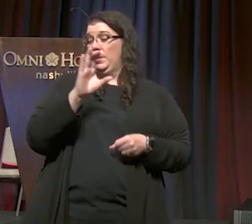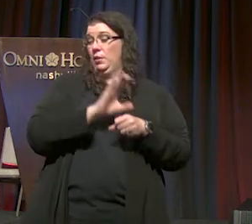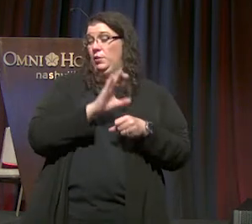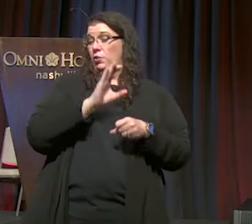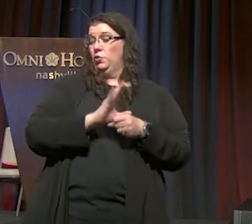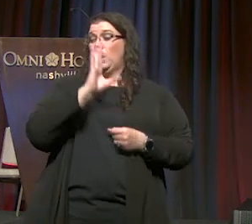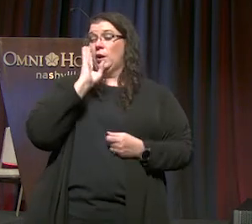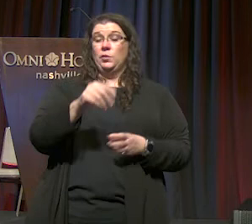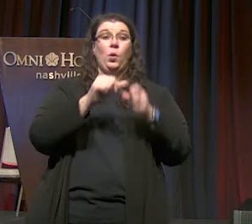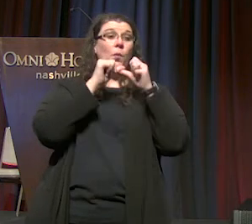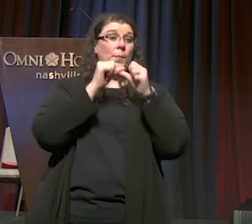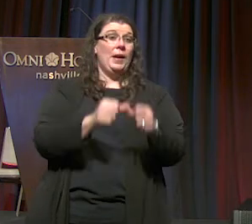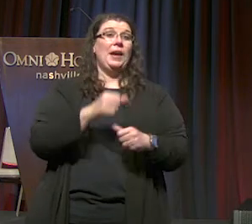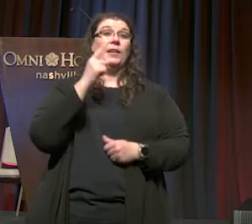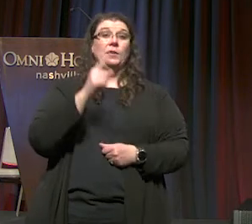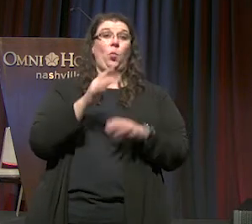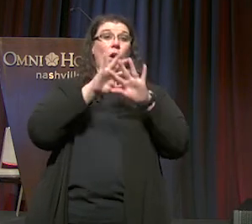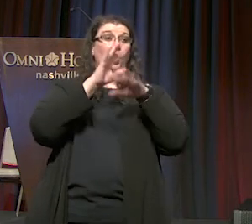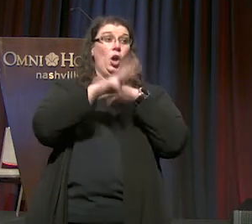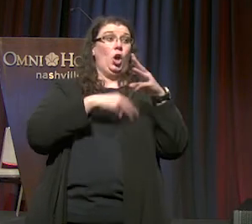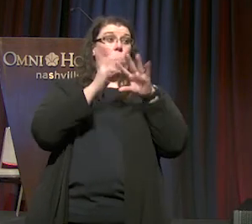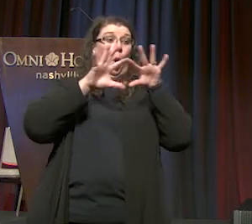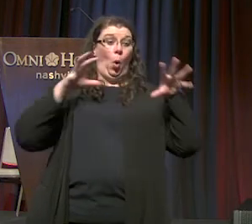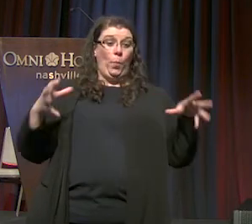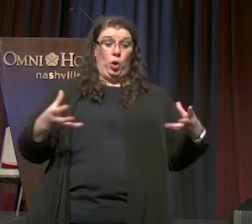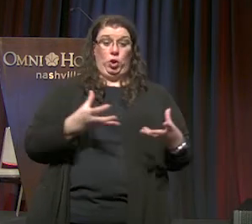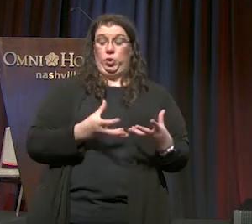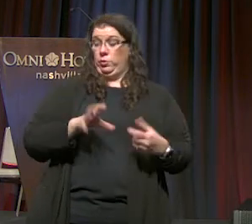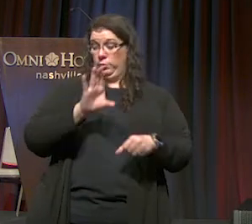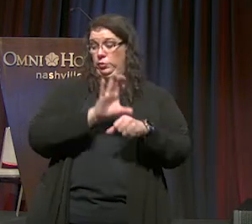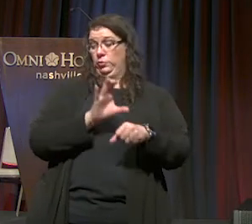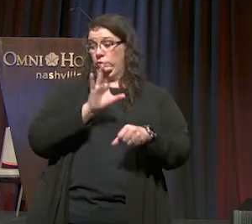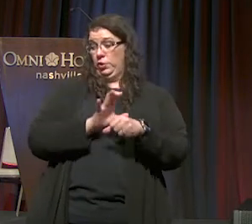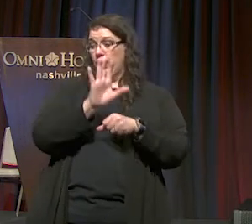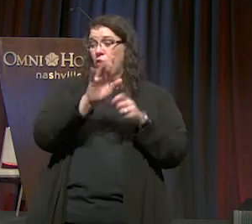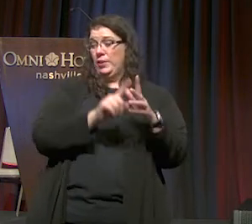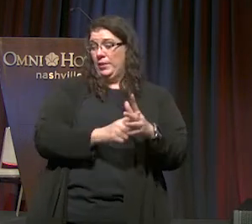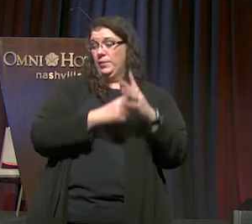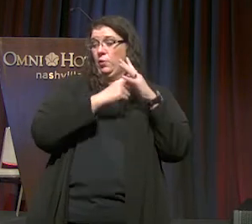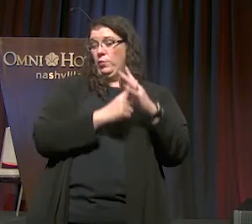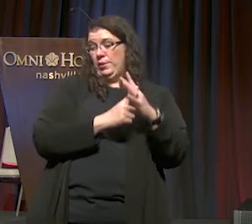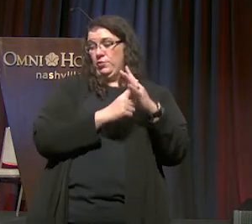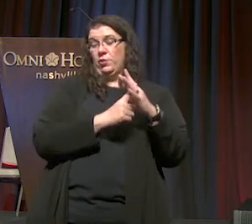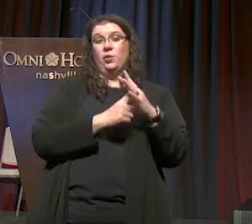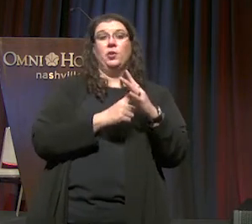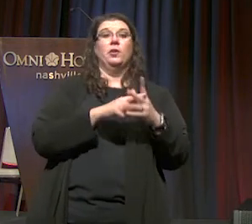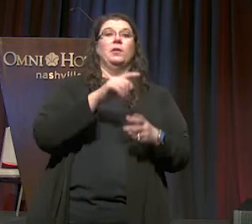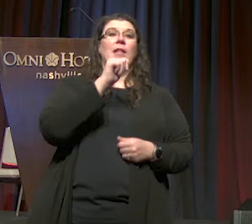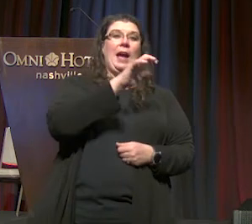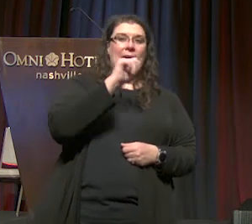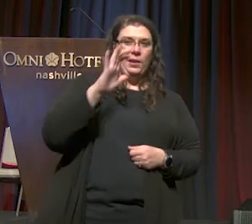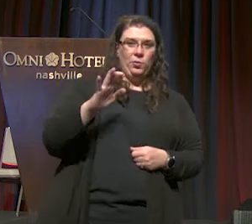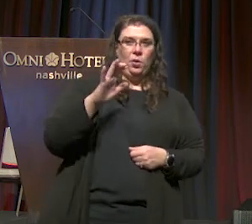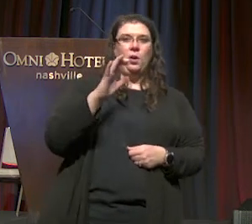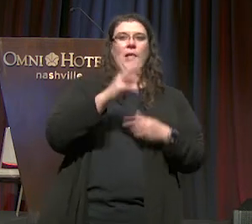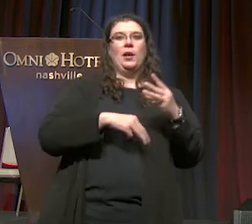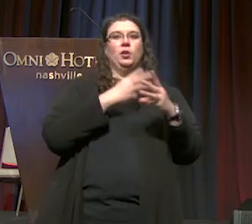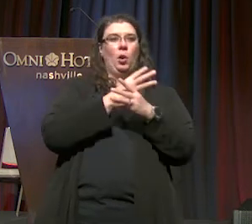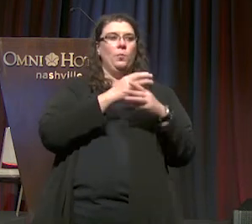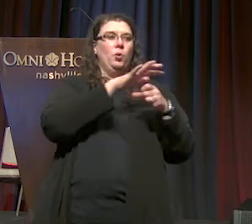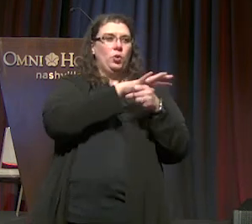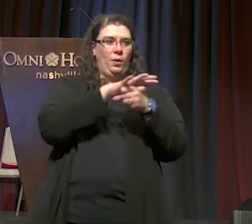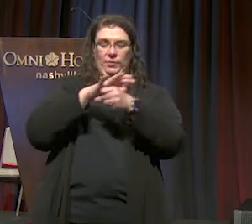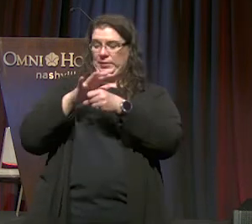will remain as one global church in which regional, annual, and local conferences are